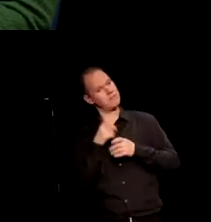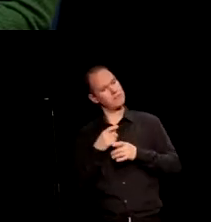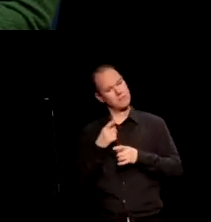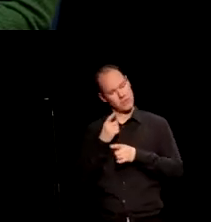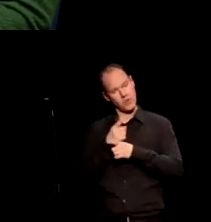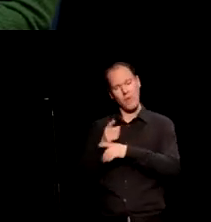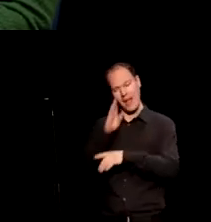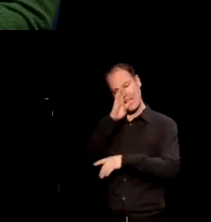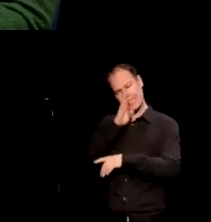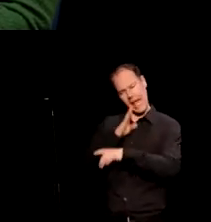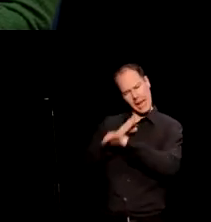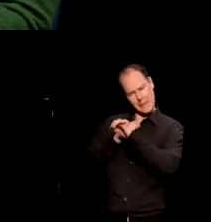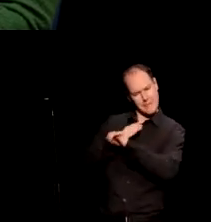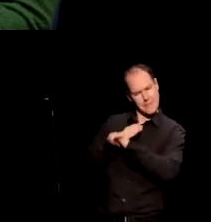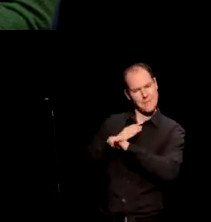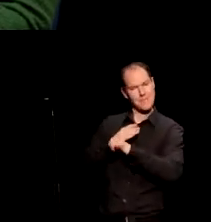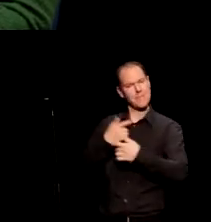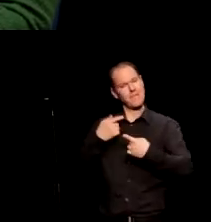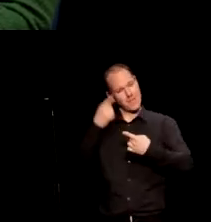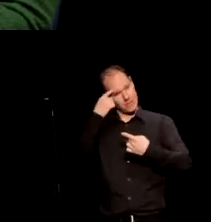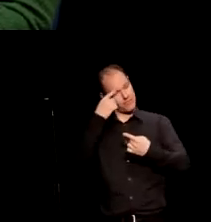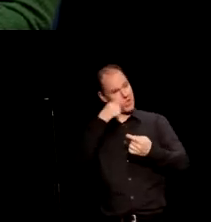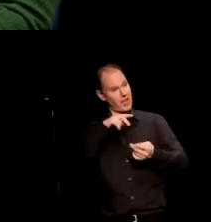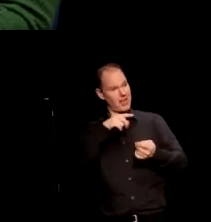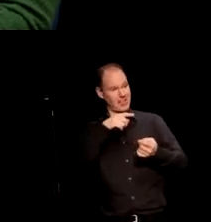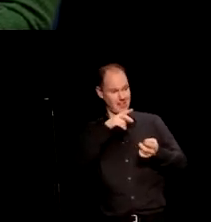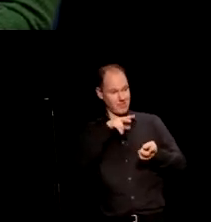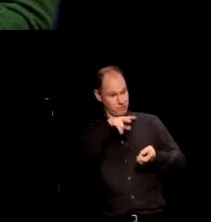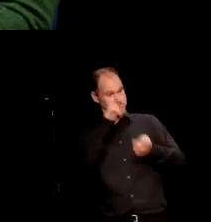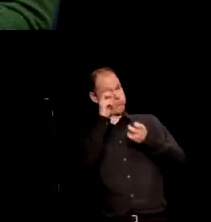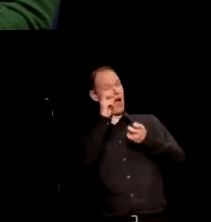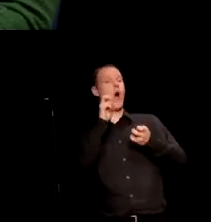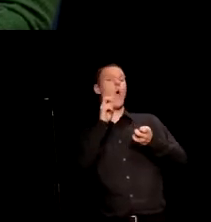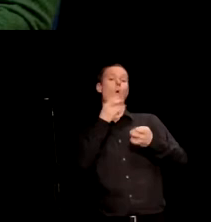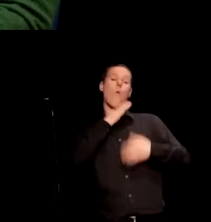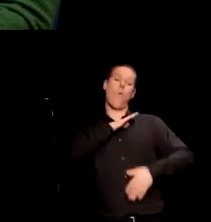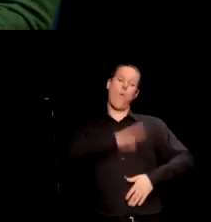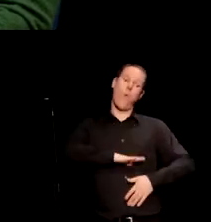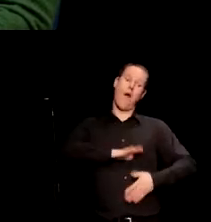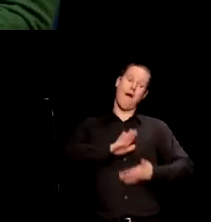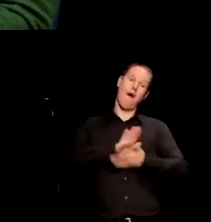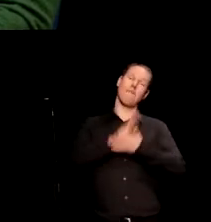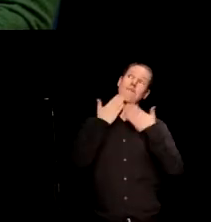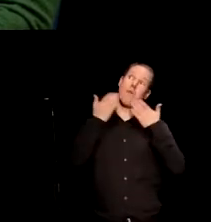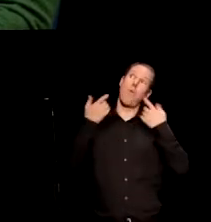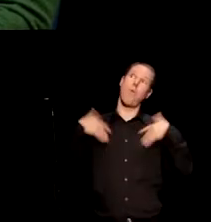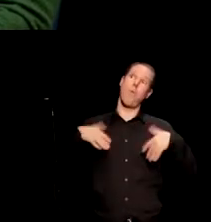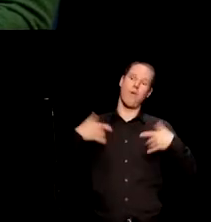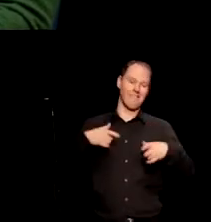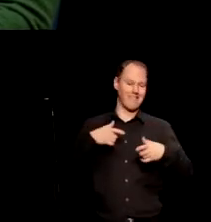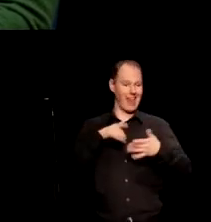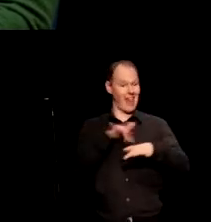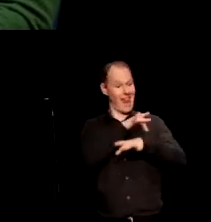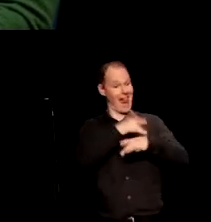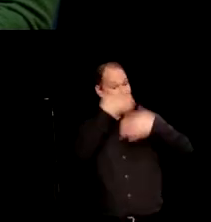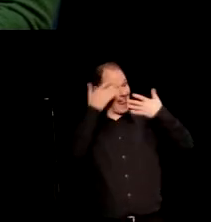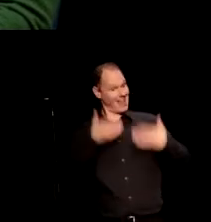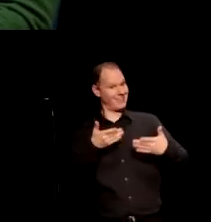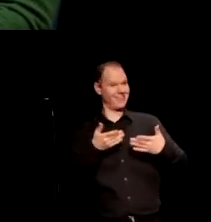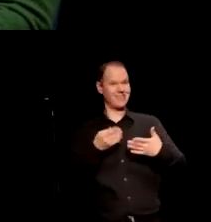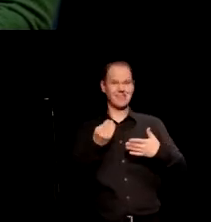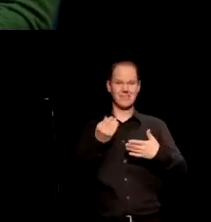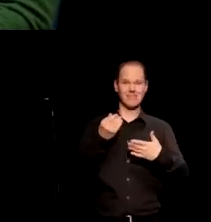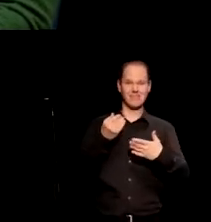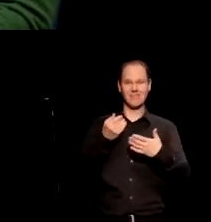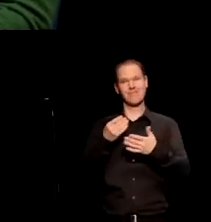but I think I'm going to live with the joy of thank God they're here. There's a sadness in terms of, look, I wish, listen, science fiction, fantasy, I